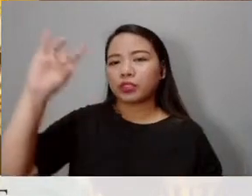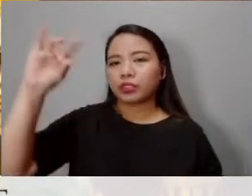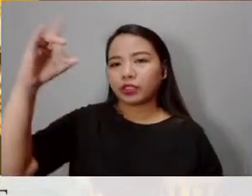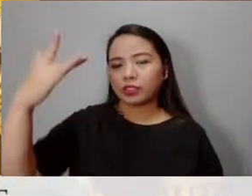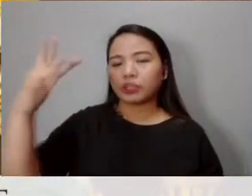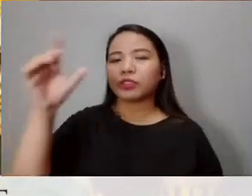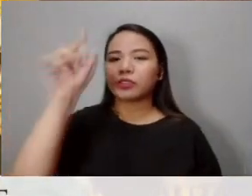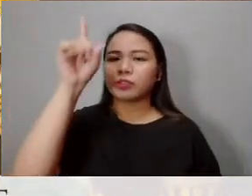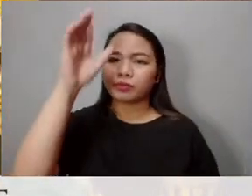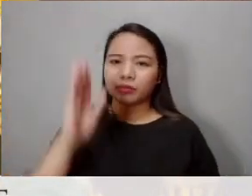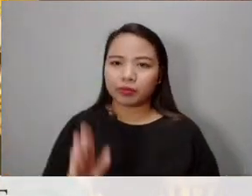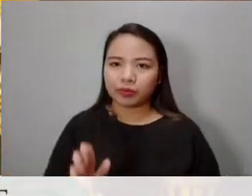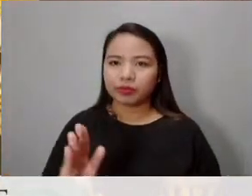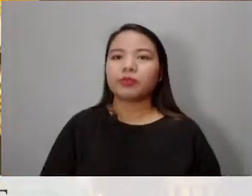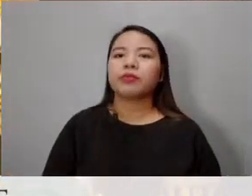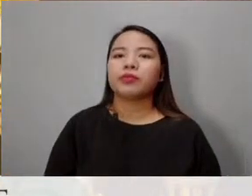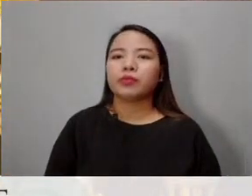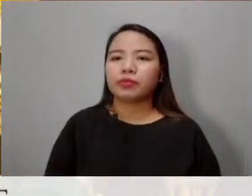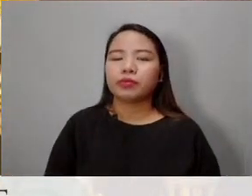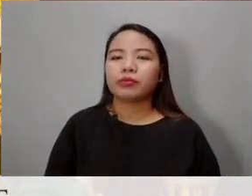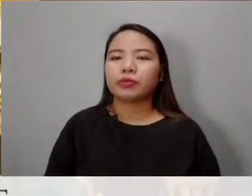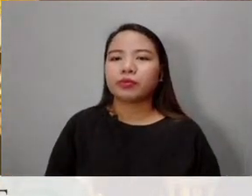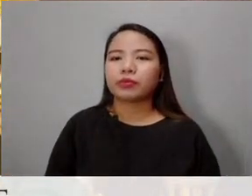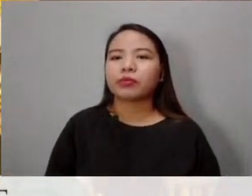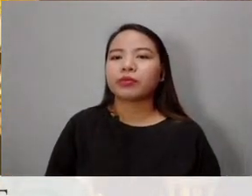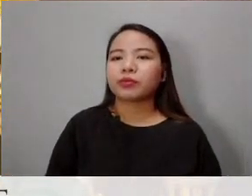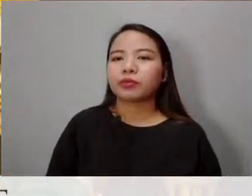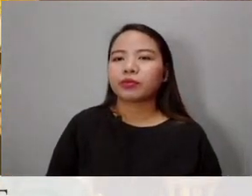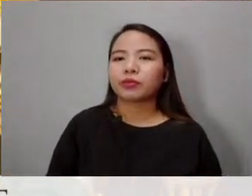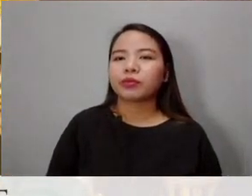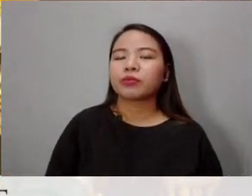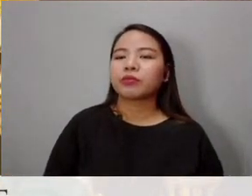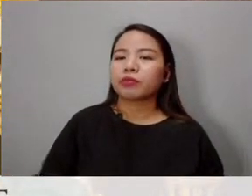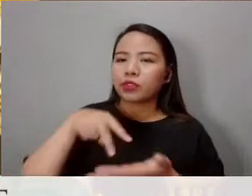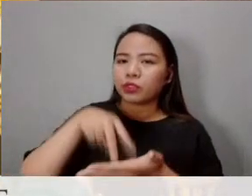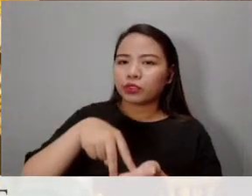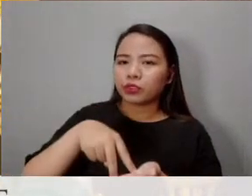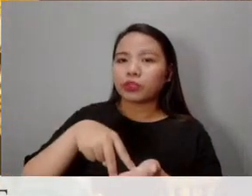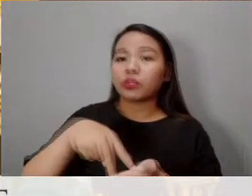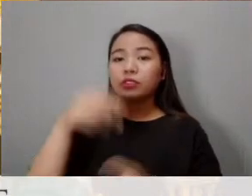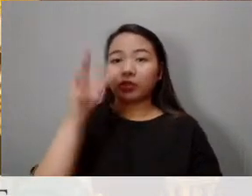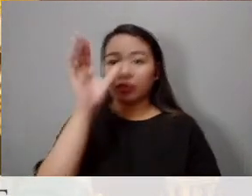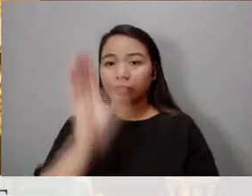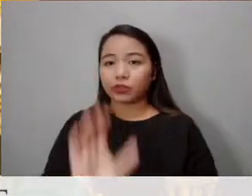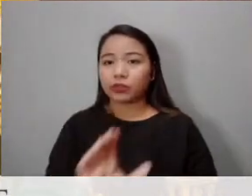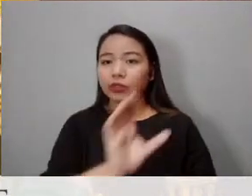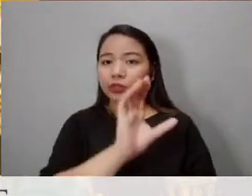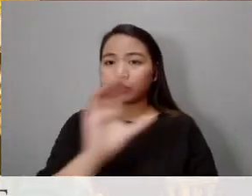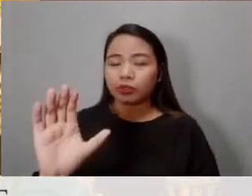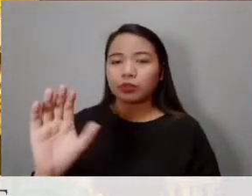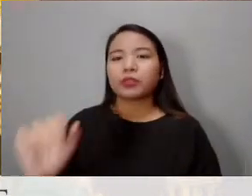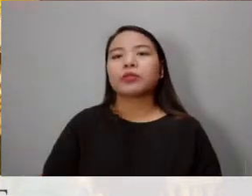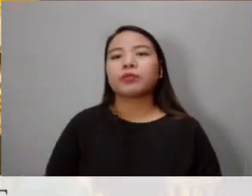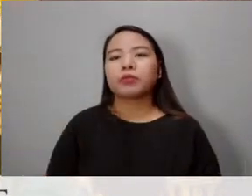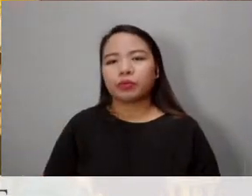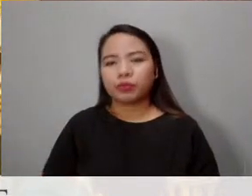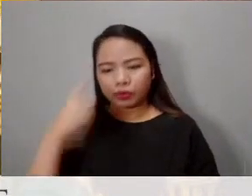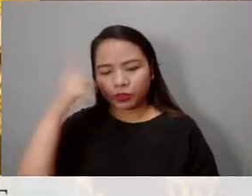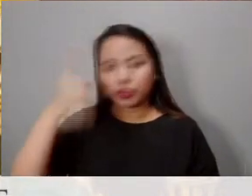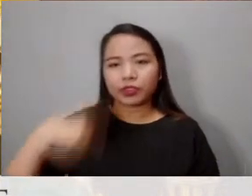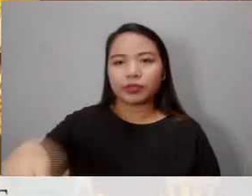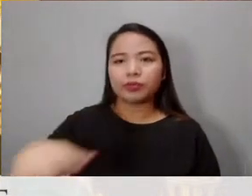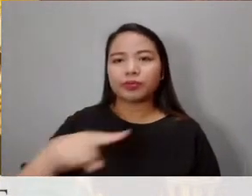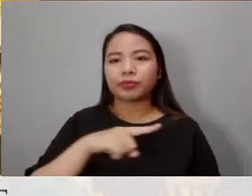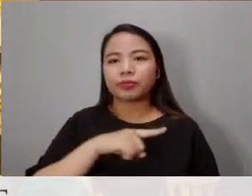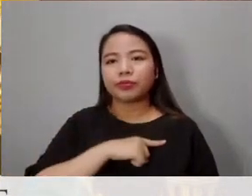as she persevered and stood at the foot of the cross for you and all of us, we